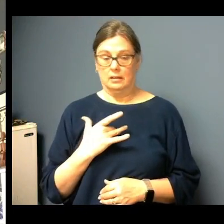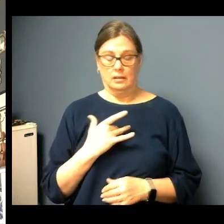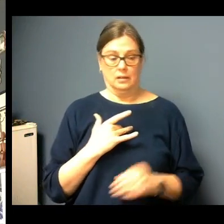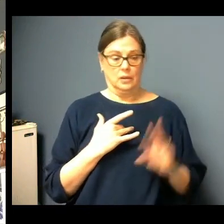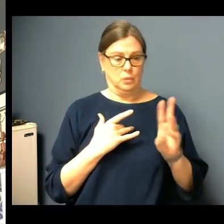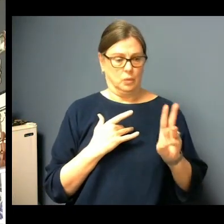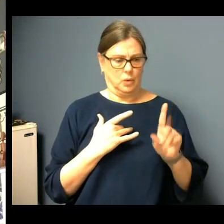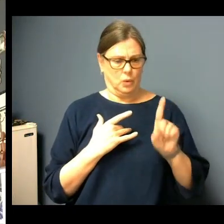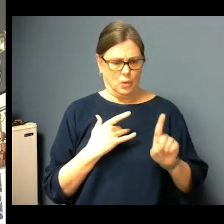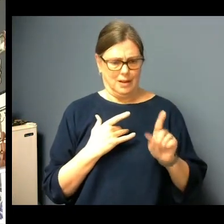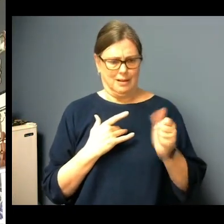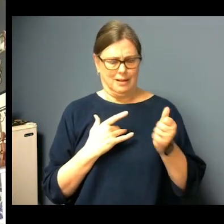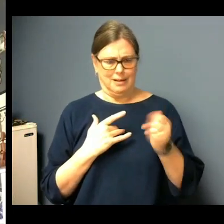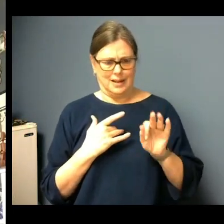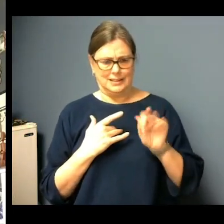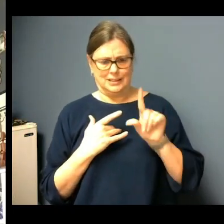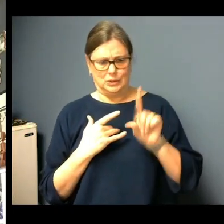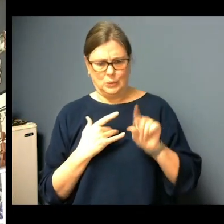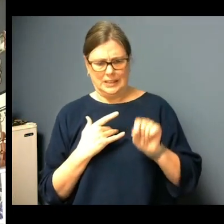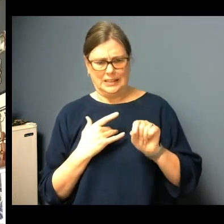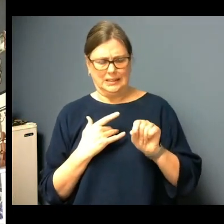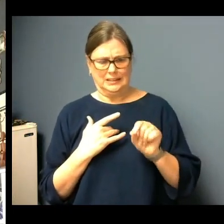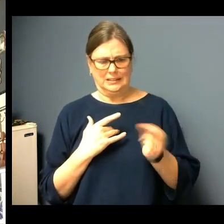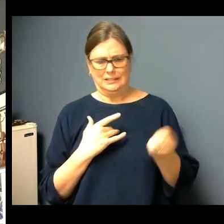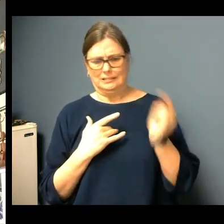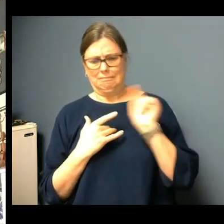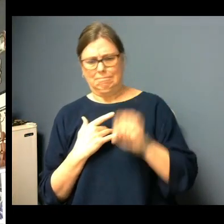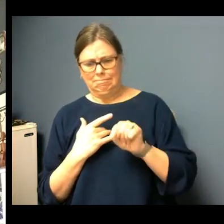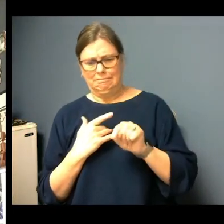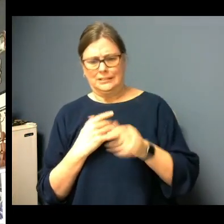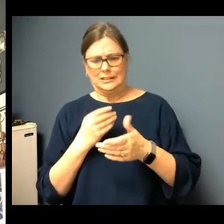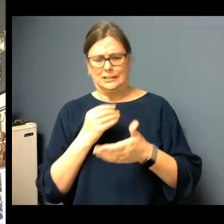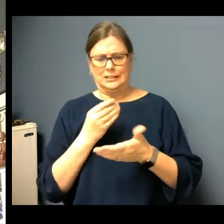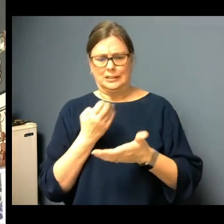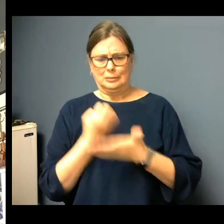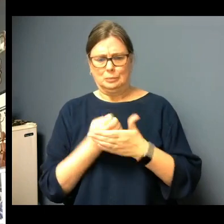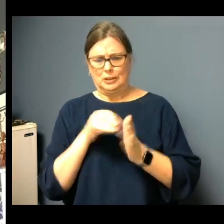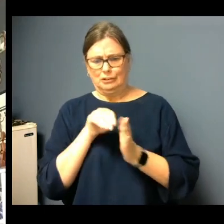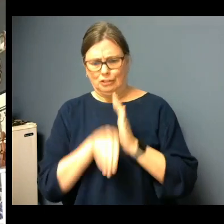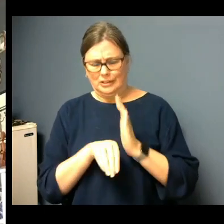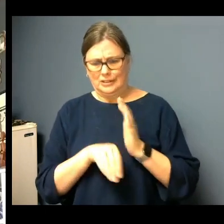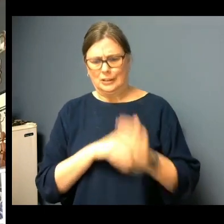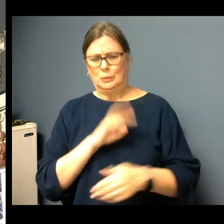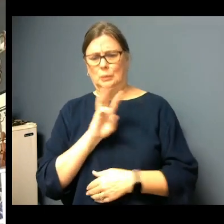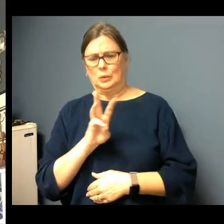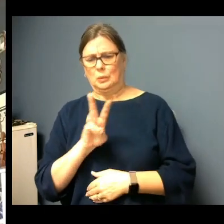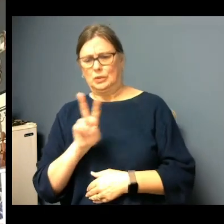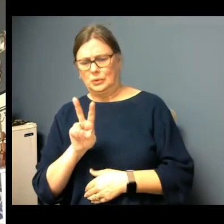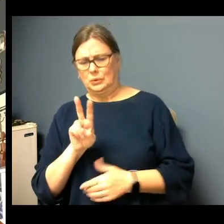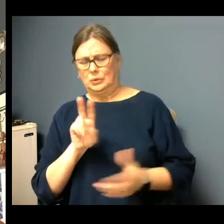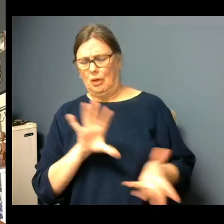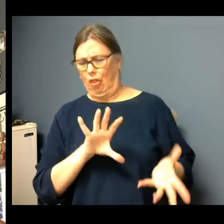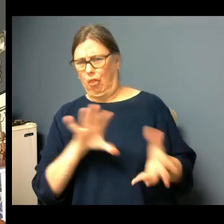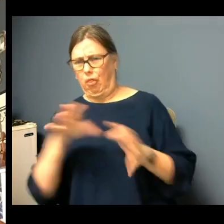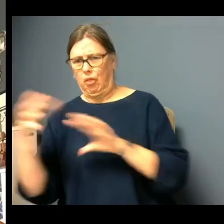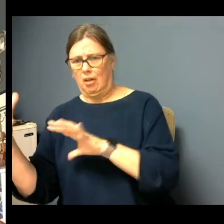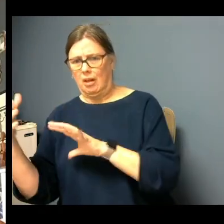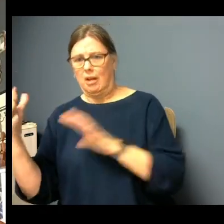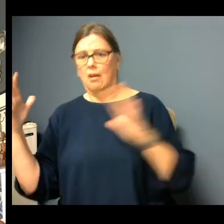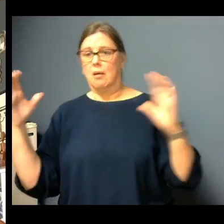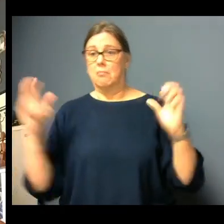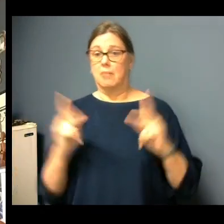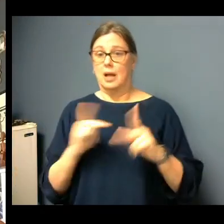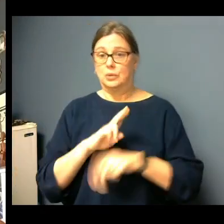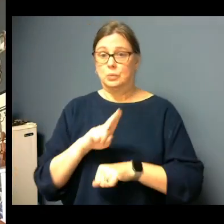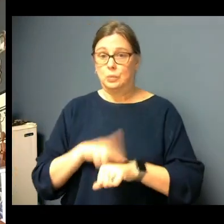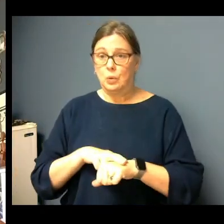like life as it is defined as being normal. And in this context, it would be to be white,